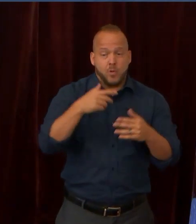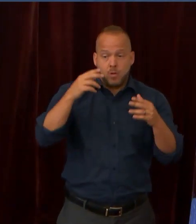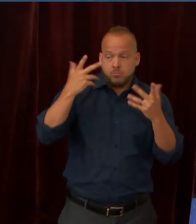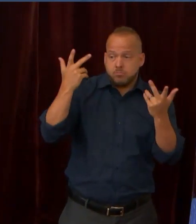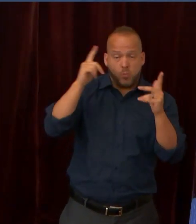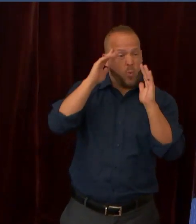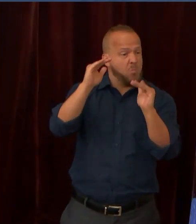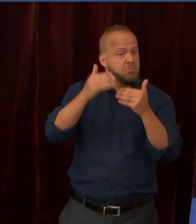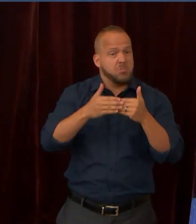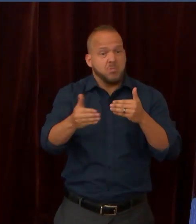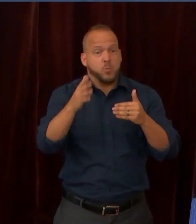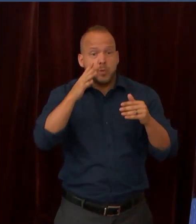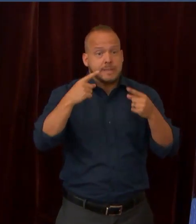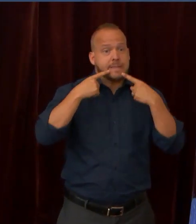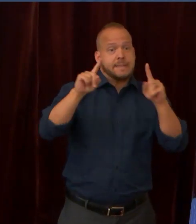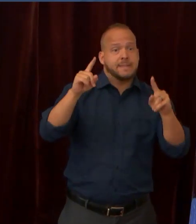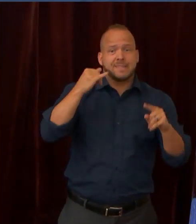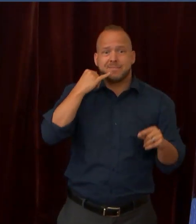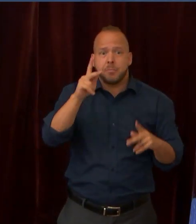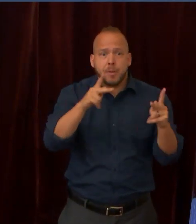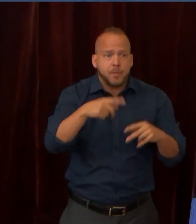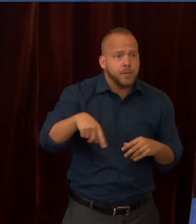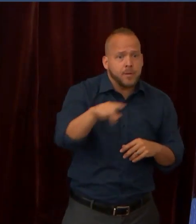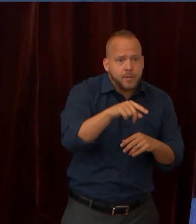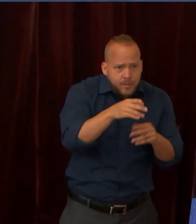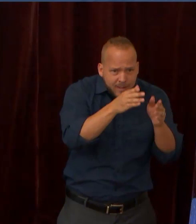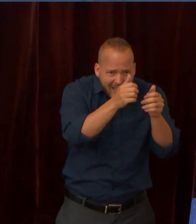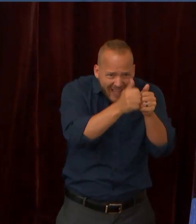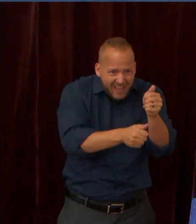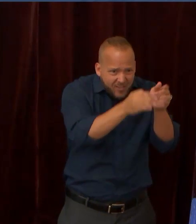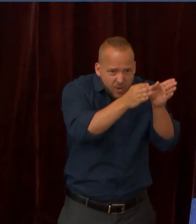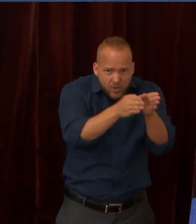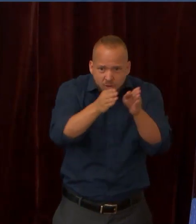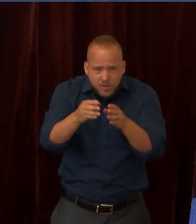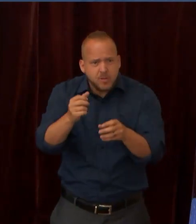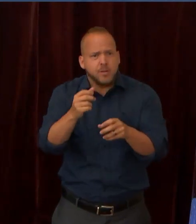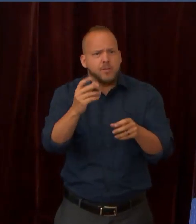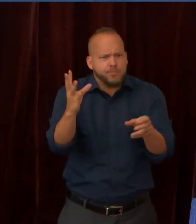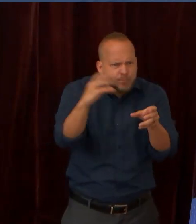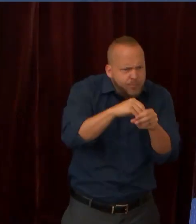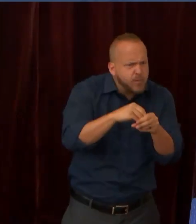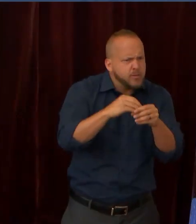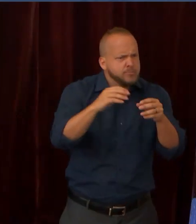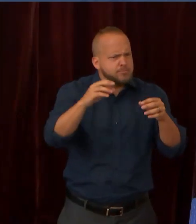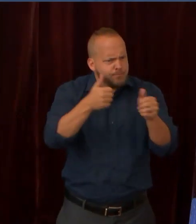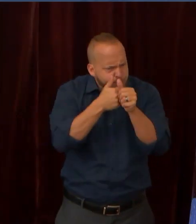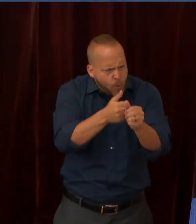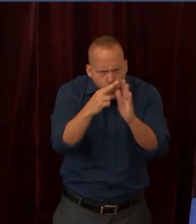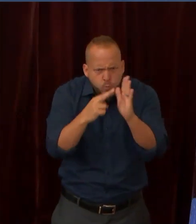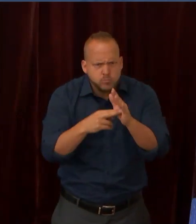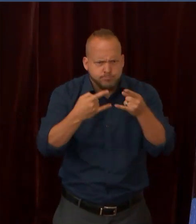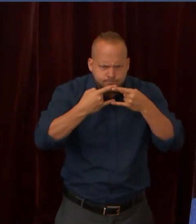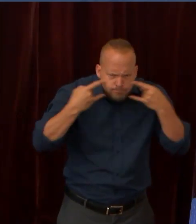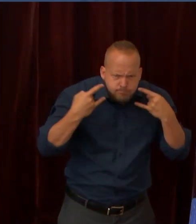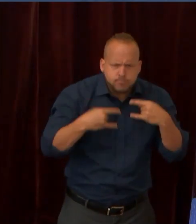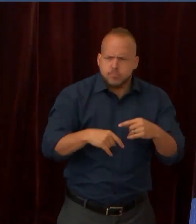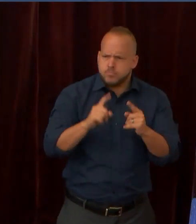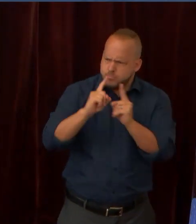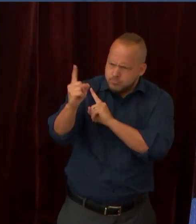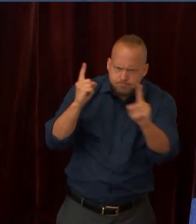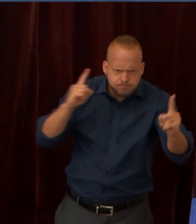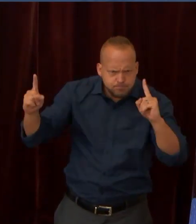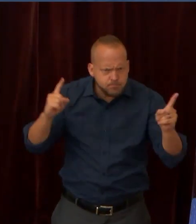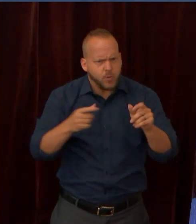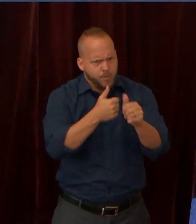this, that we'll be able to move to phase 2, that our joint efforts of the kind of things I've talked about,